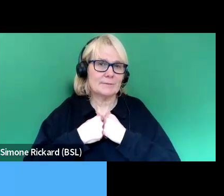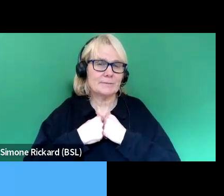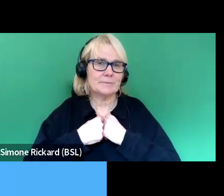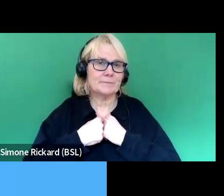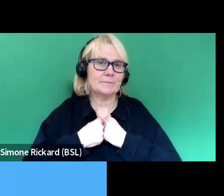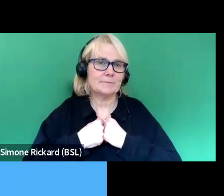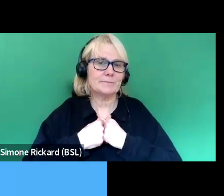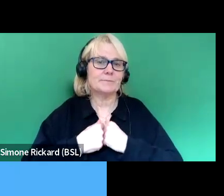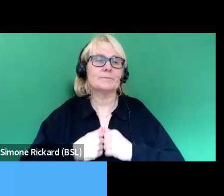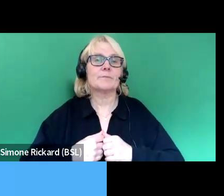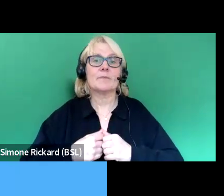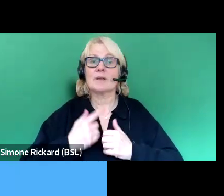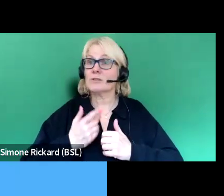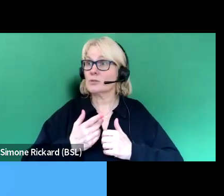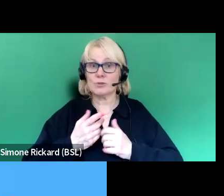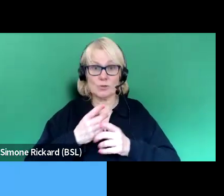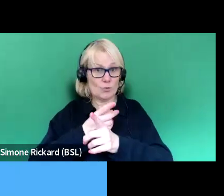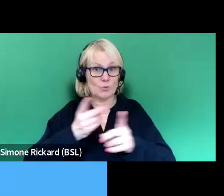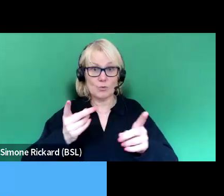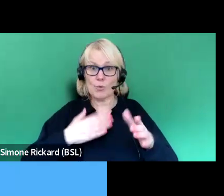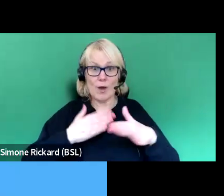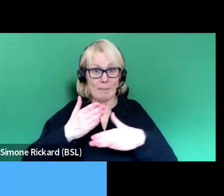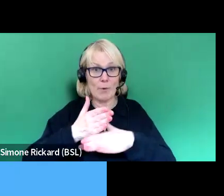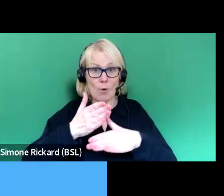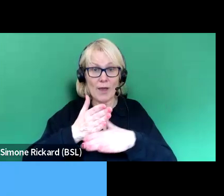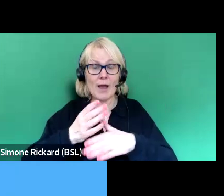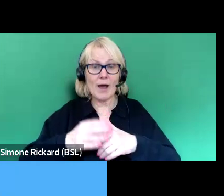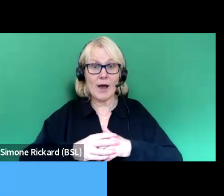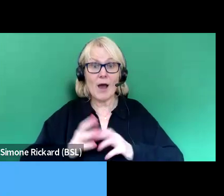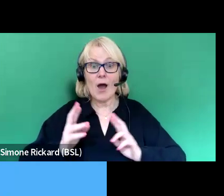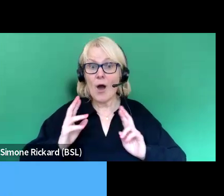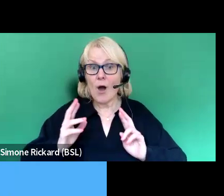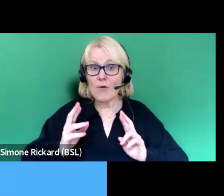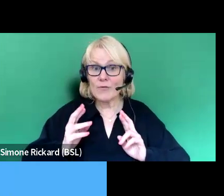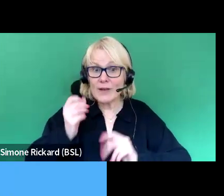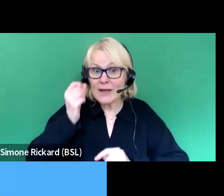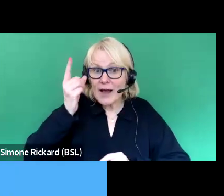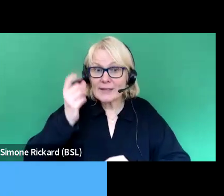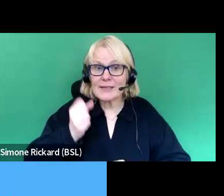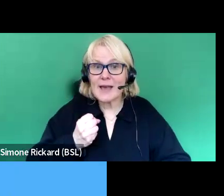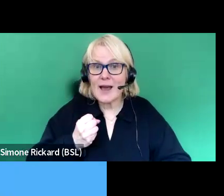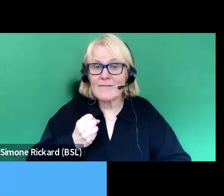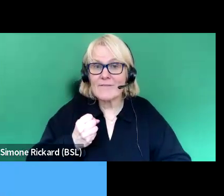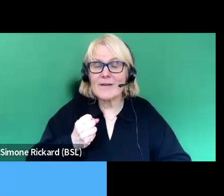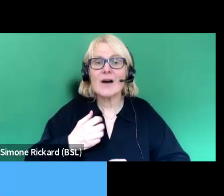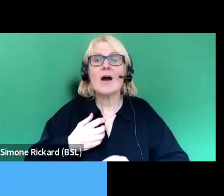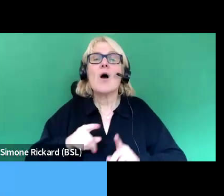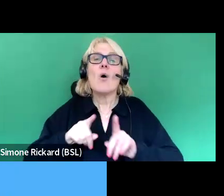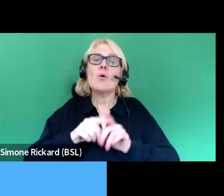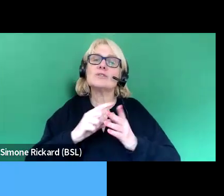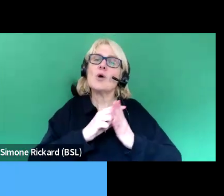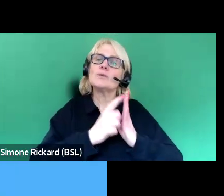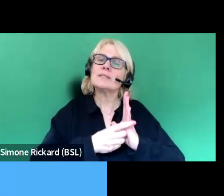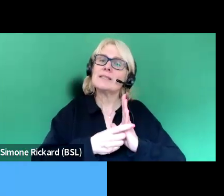an attendee who is an employer, you'll hopefully have got some ideas from that. But also, if you're a disabled